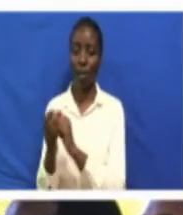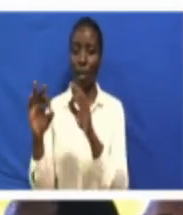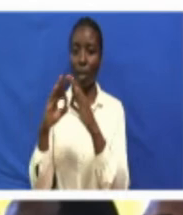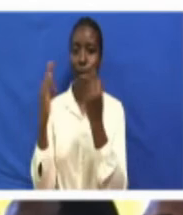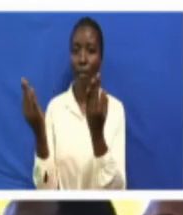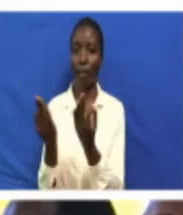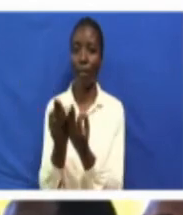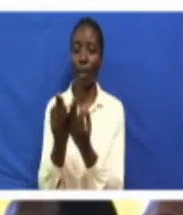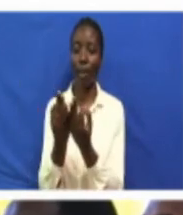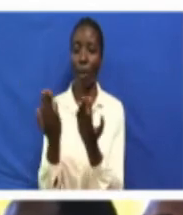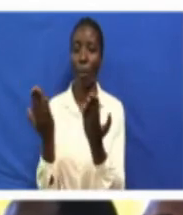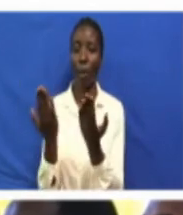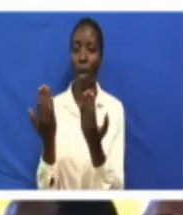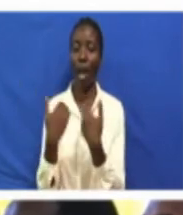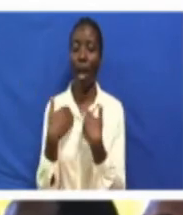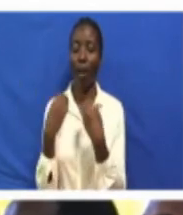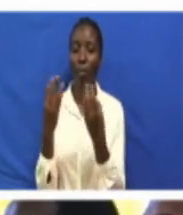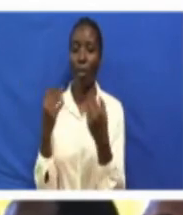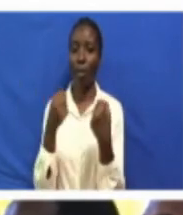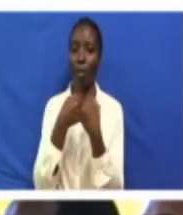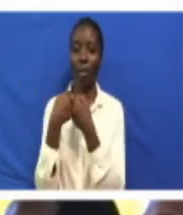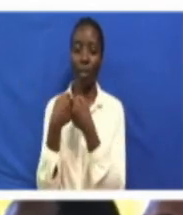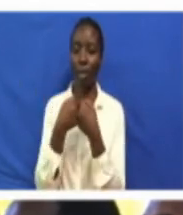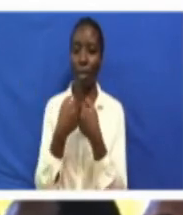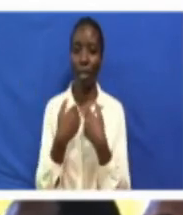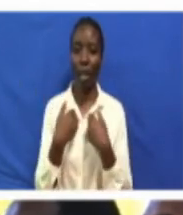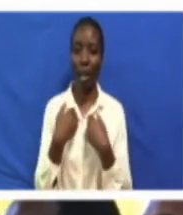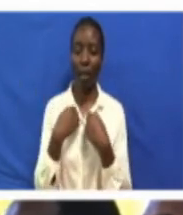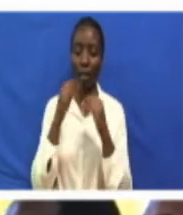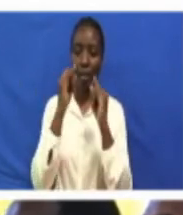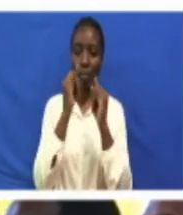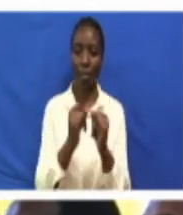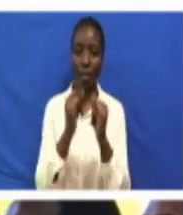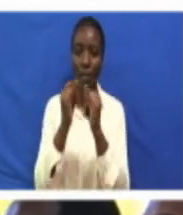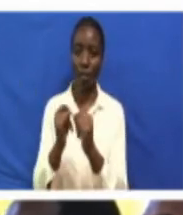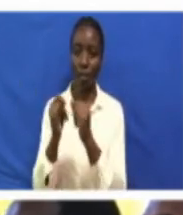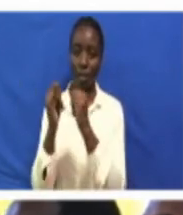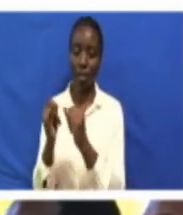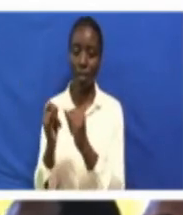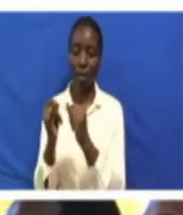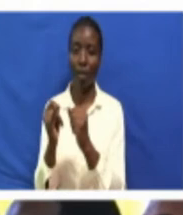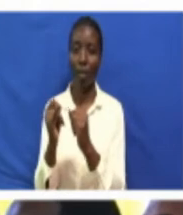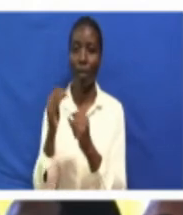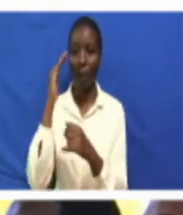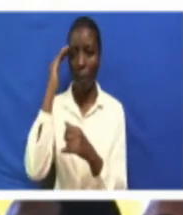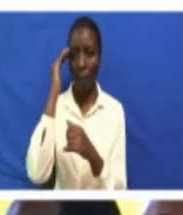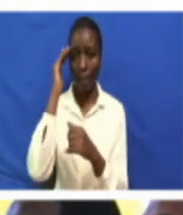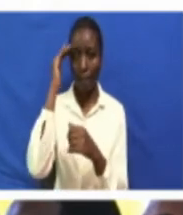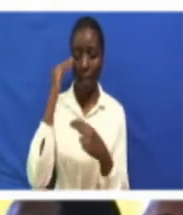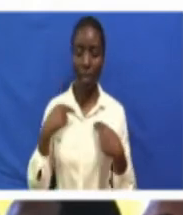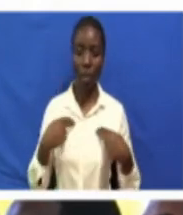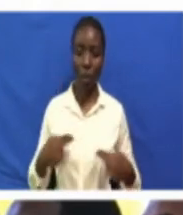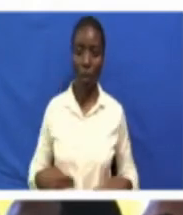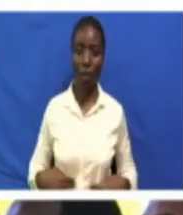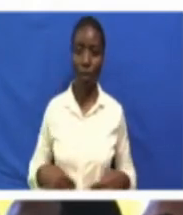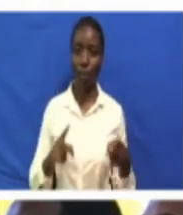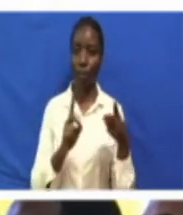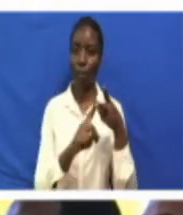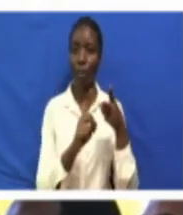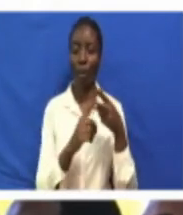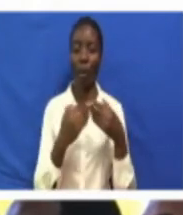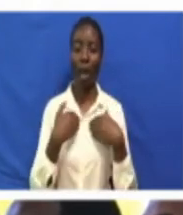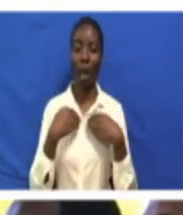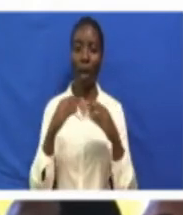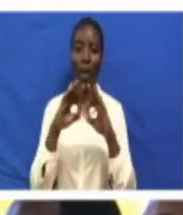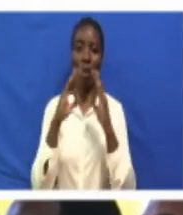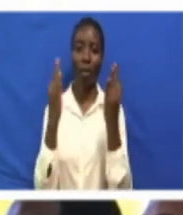amid the major challenges that they are encountering particularly in the limb of mental health secondly we have